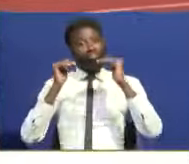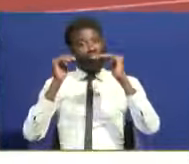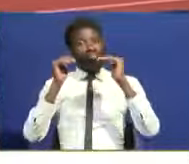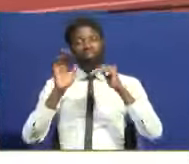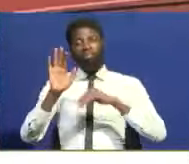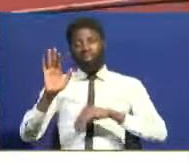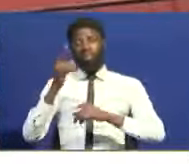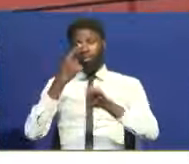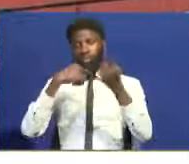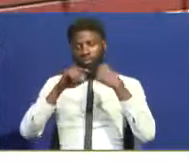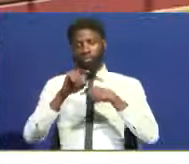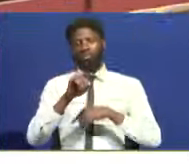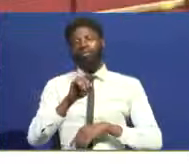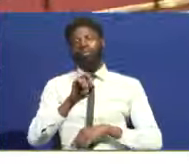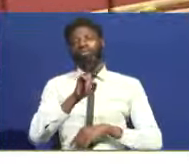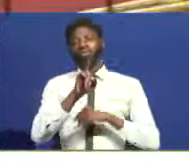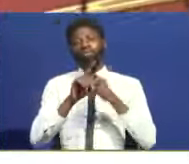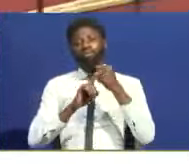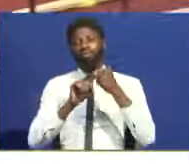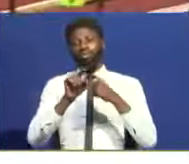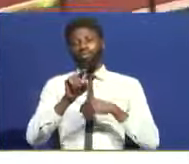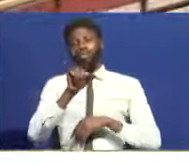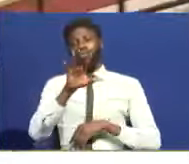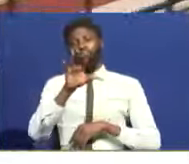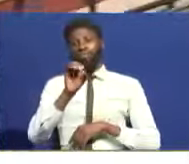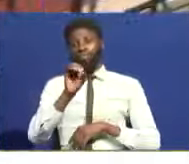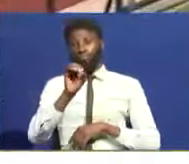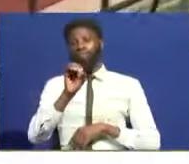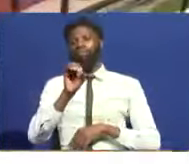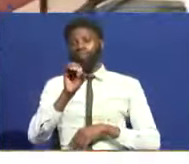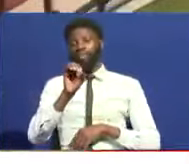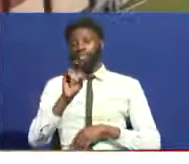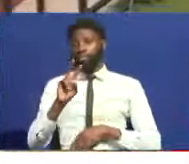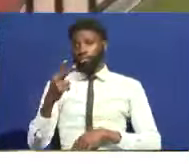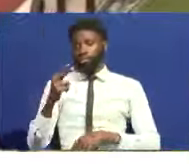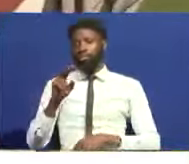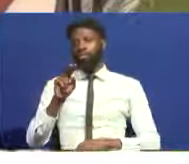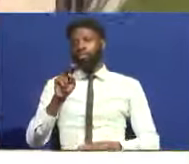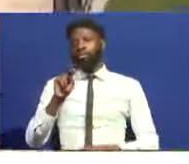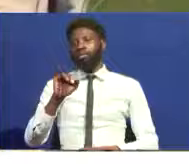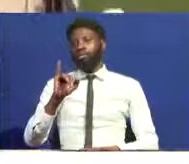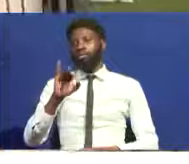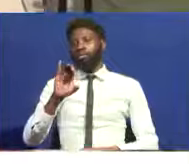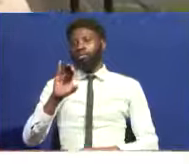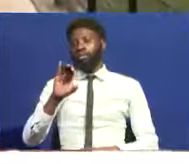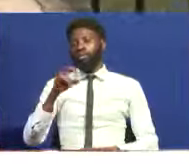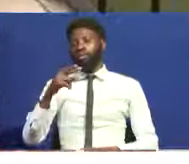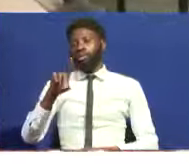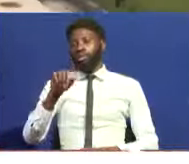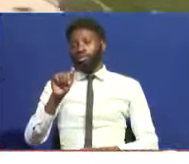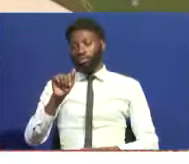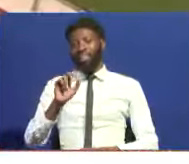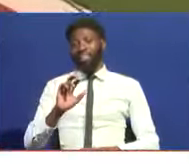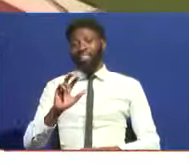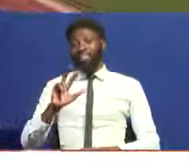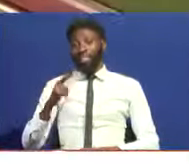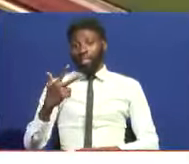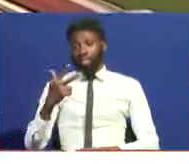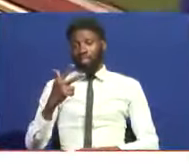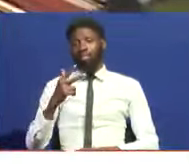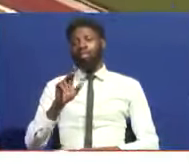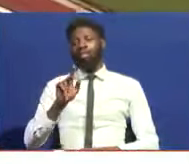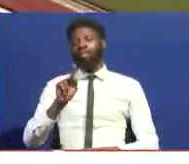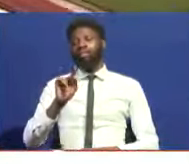26 minutes 50.81 seconds ahead of Nicholas Kipkorir and Bernard Kibet, who were the other two on the podium.